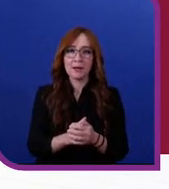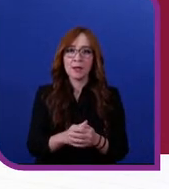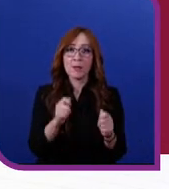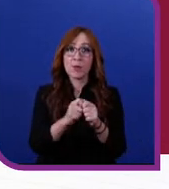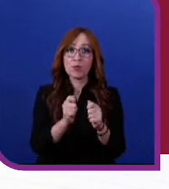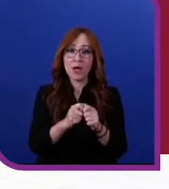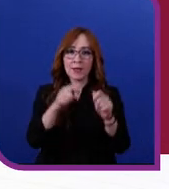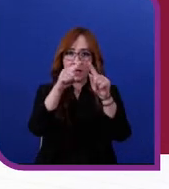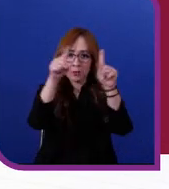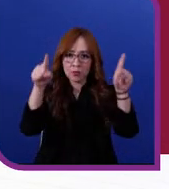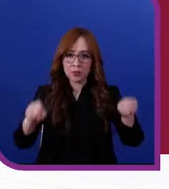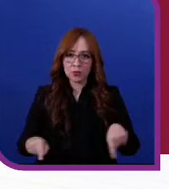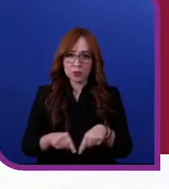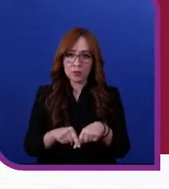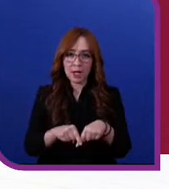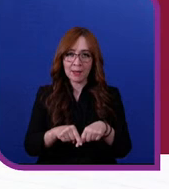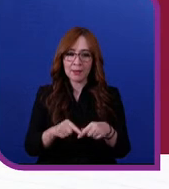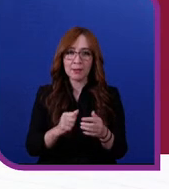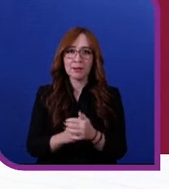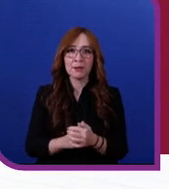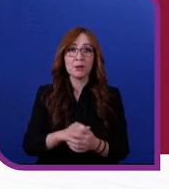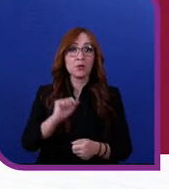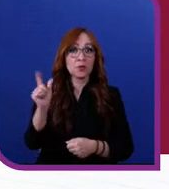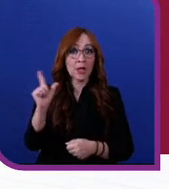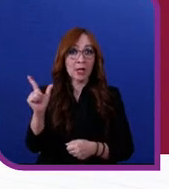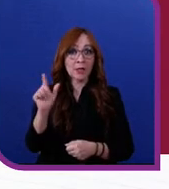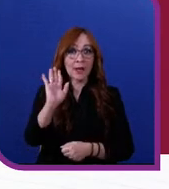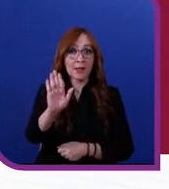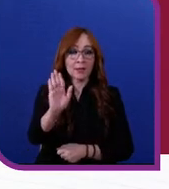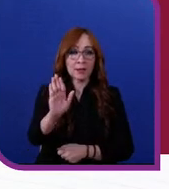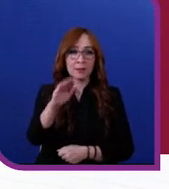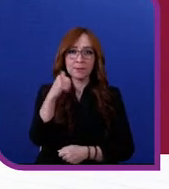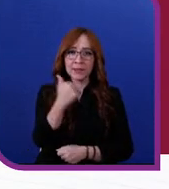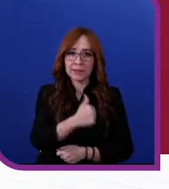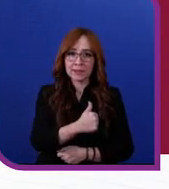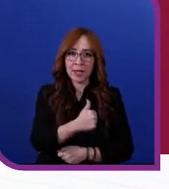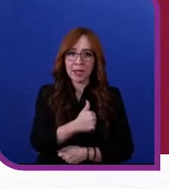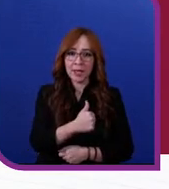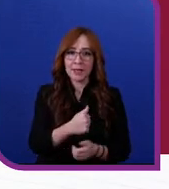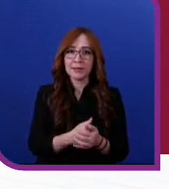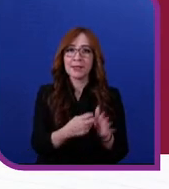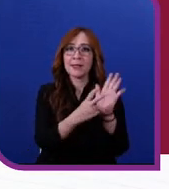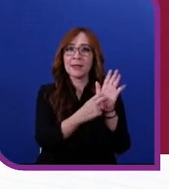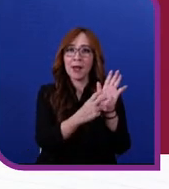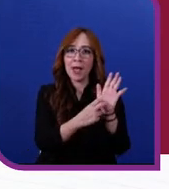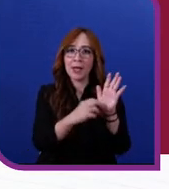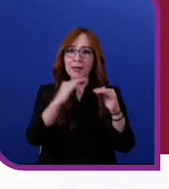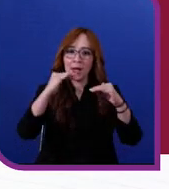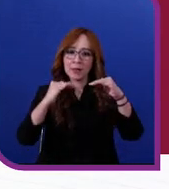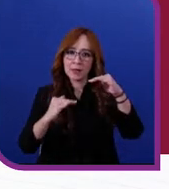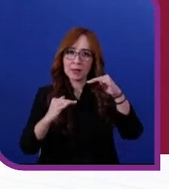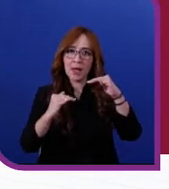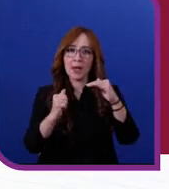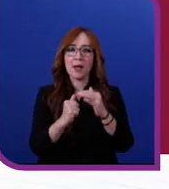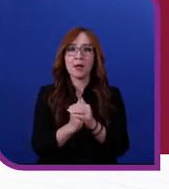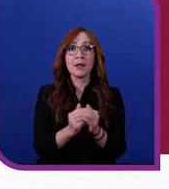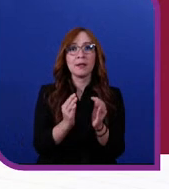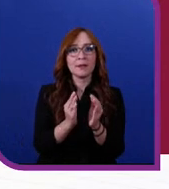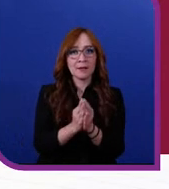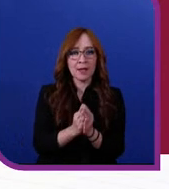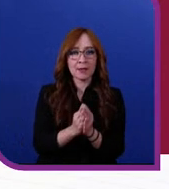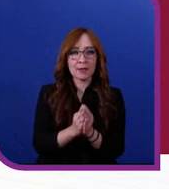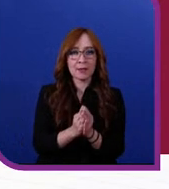right Which is also quite low and fight sport tentang North This is basicly